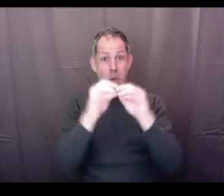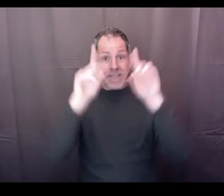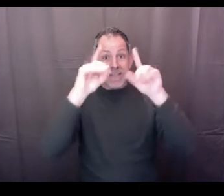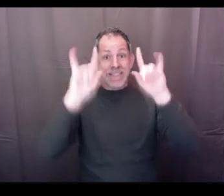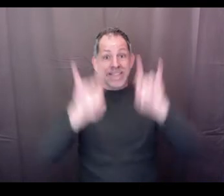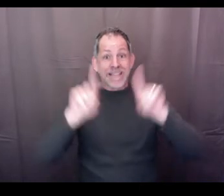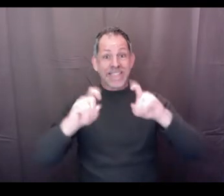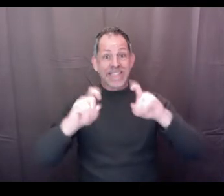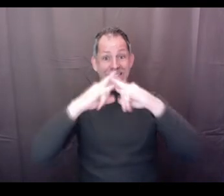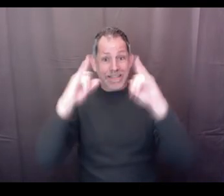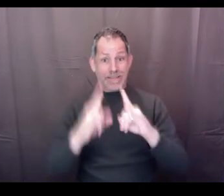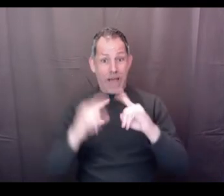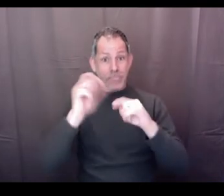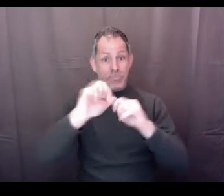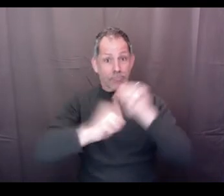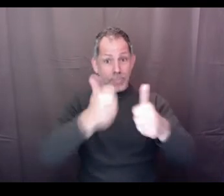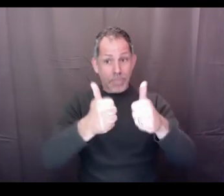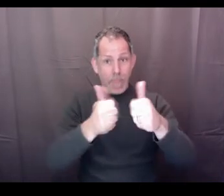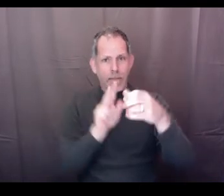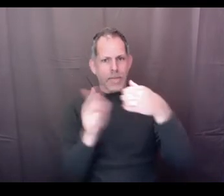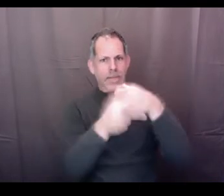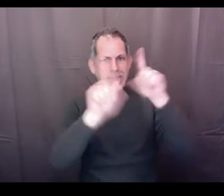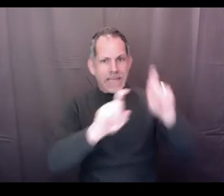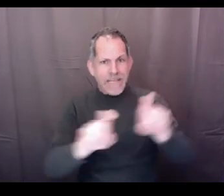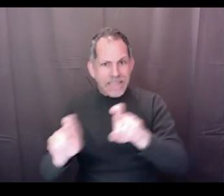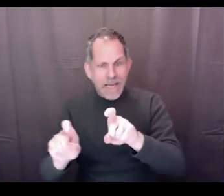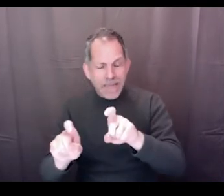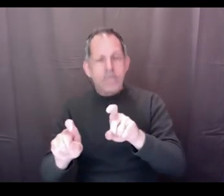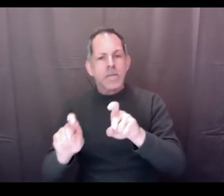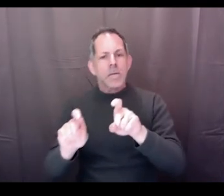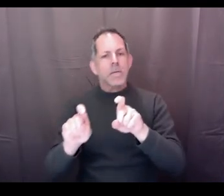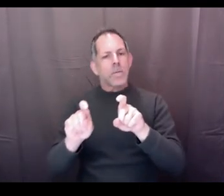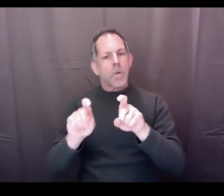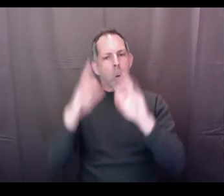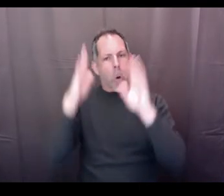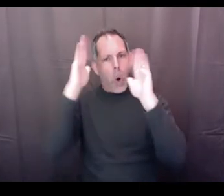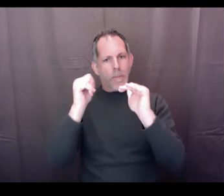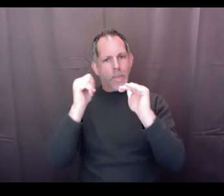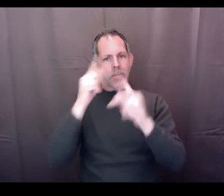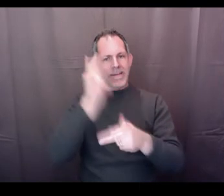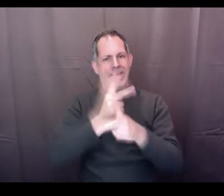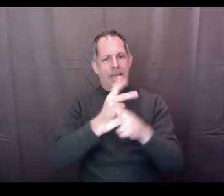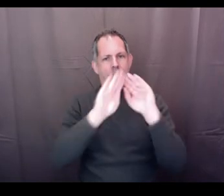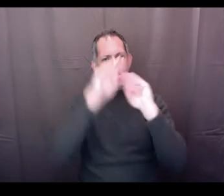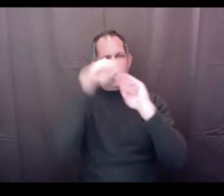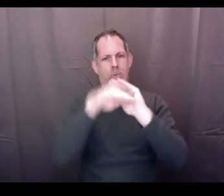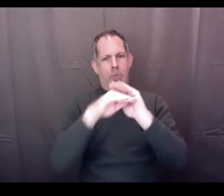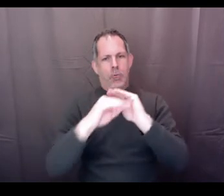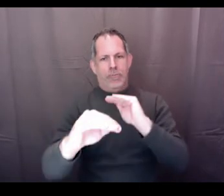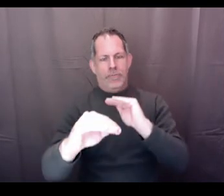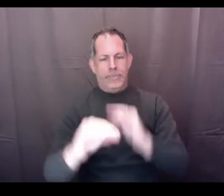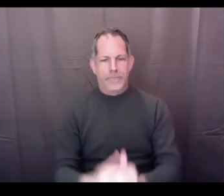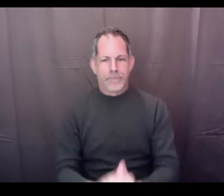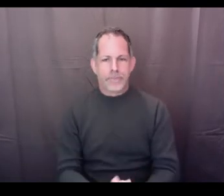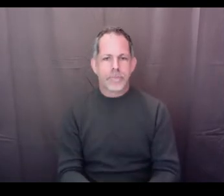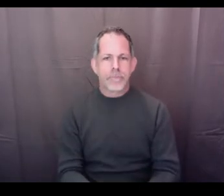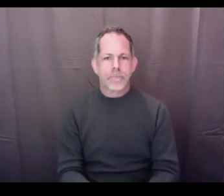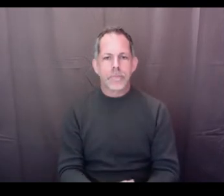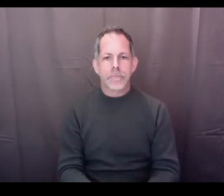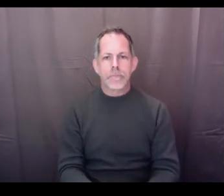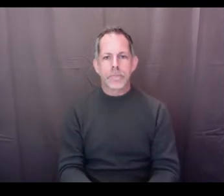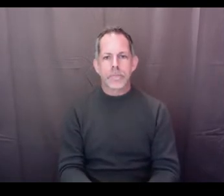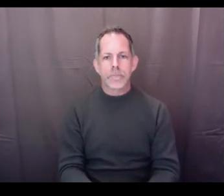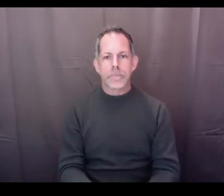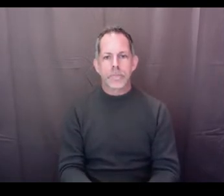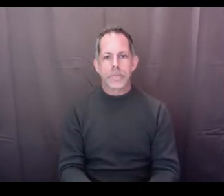and that just raises concern for ongoing transmission and possibly returning to